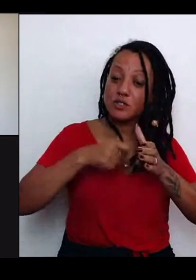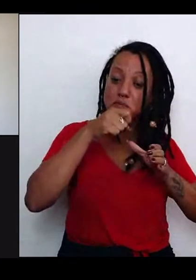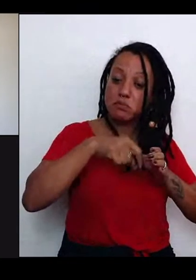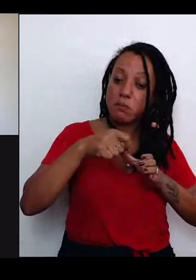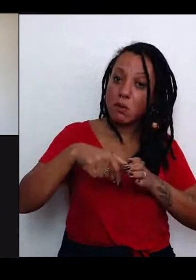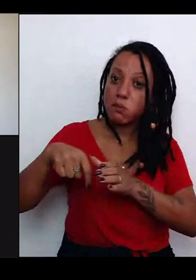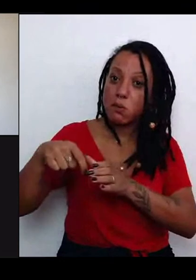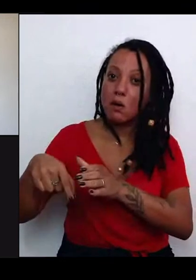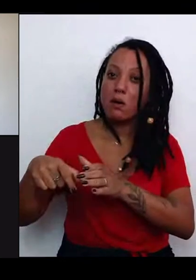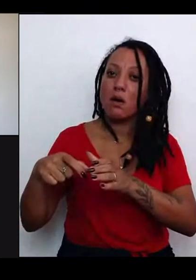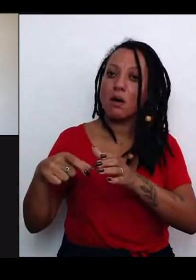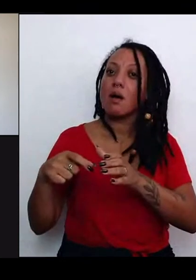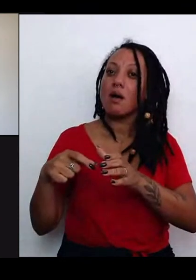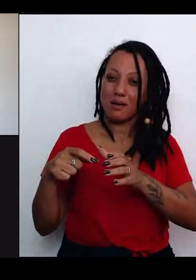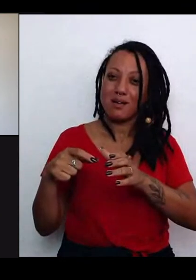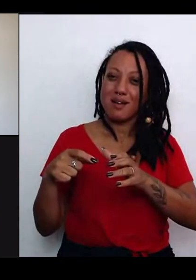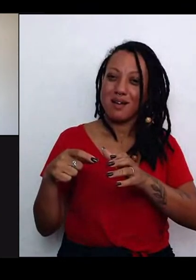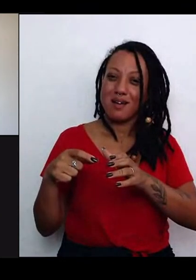tumbling